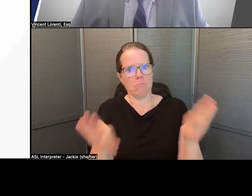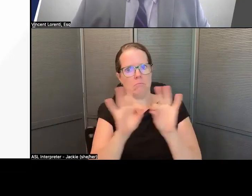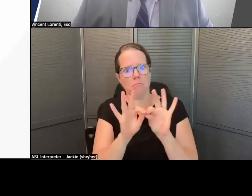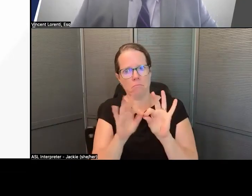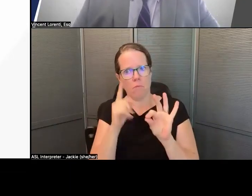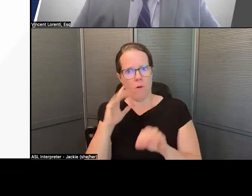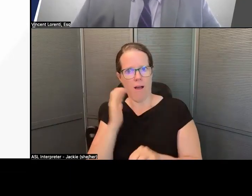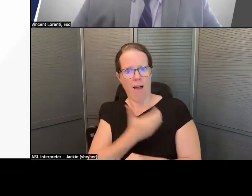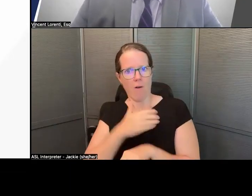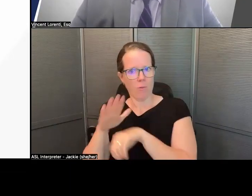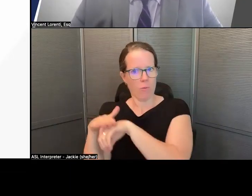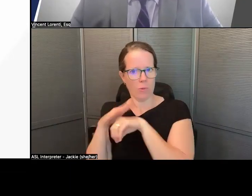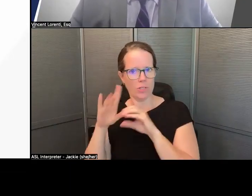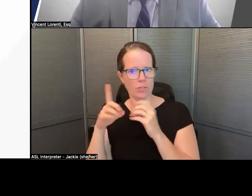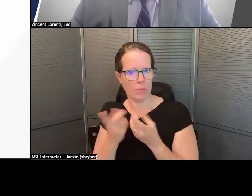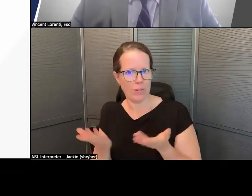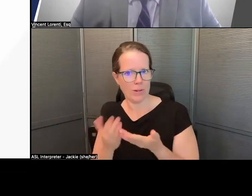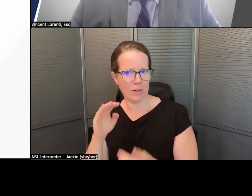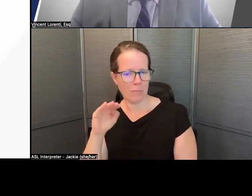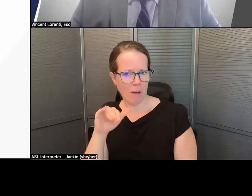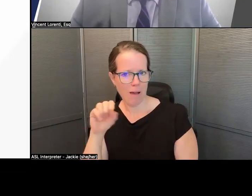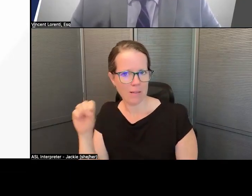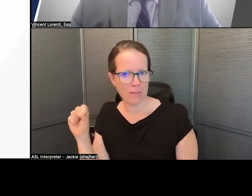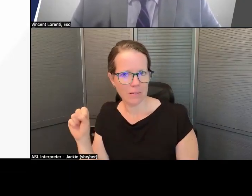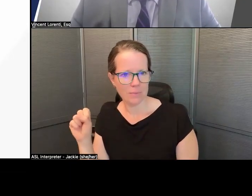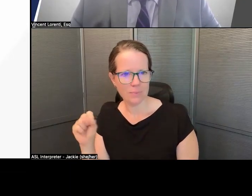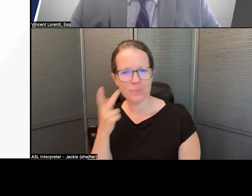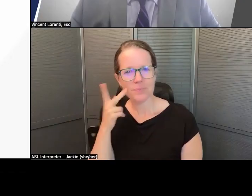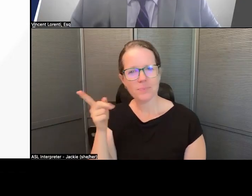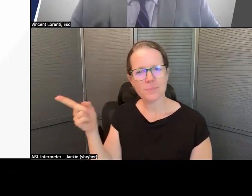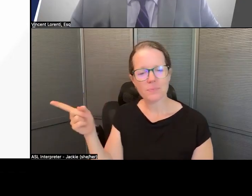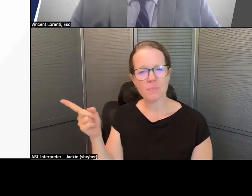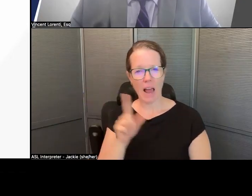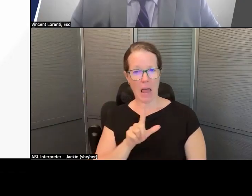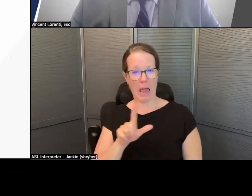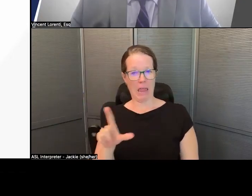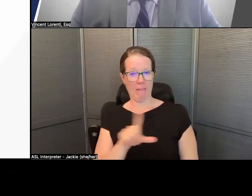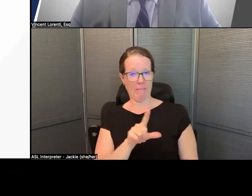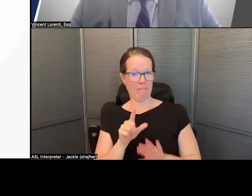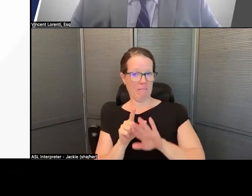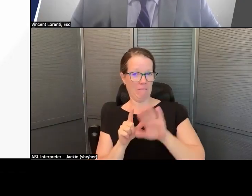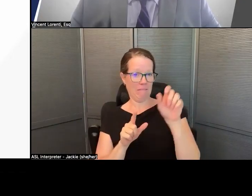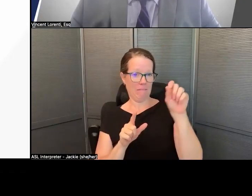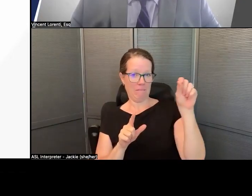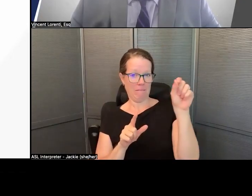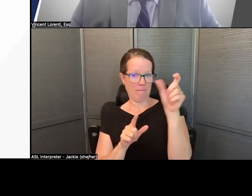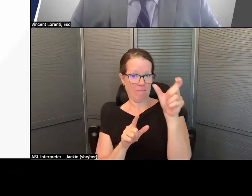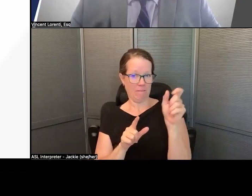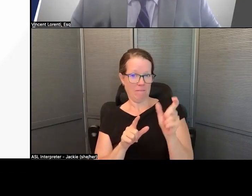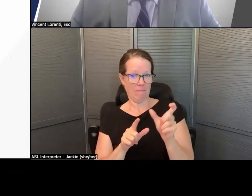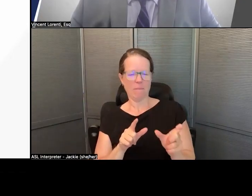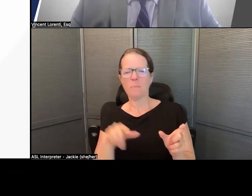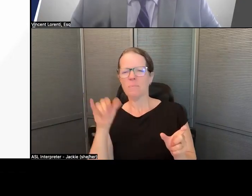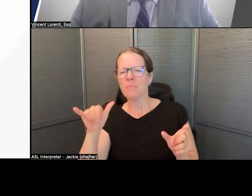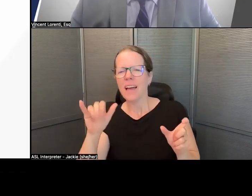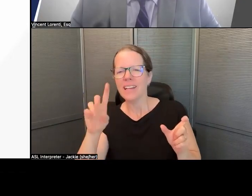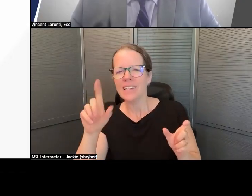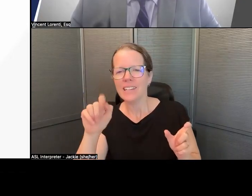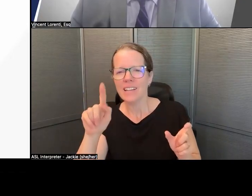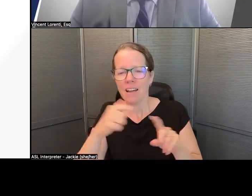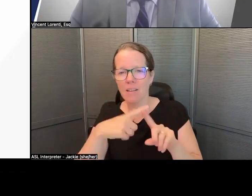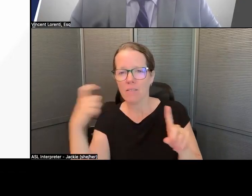Massachusetts. So on this slide, you can see to the left, this data comes from the Prison Policy Initiative and from